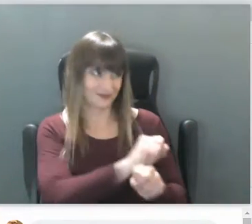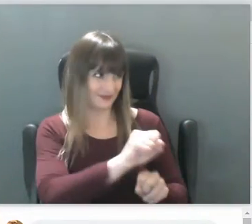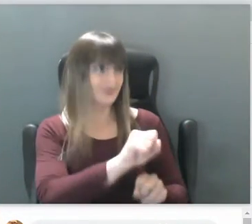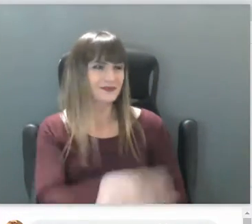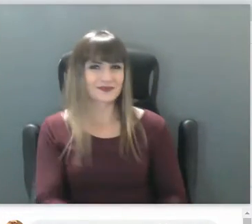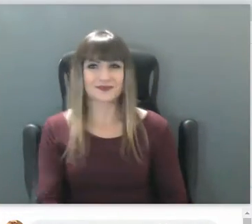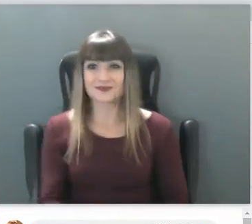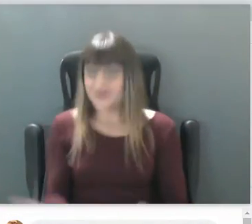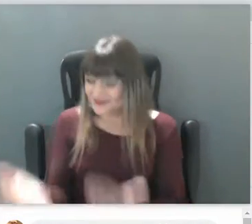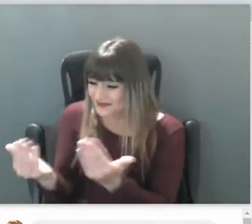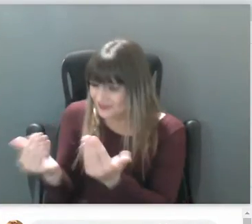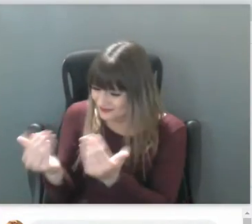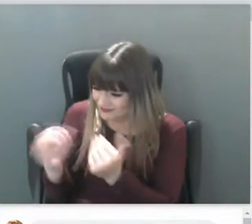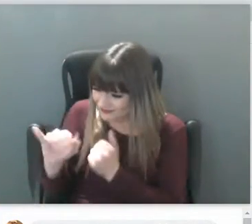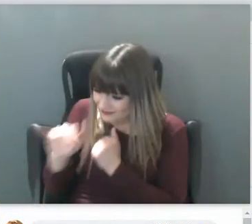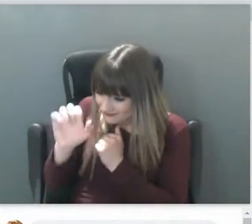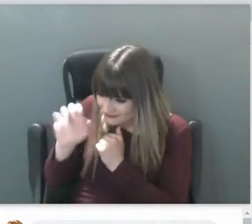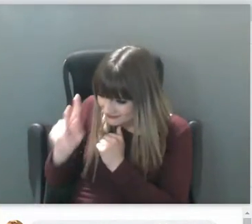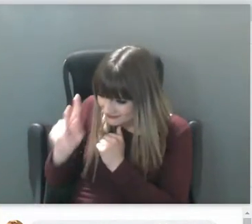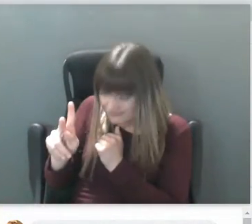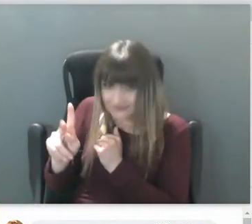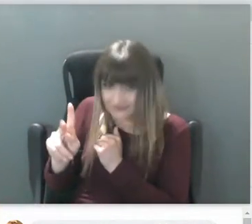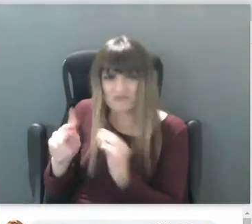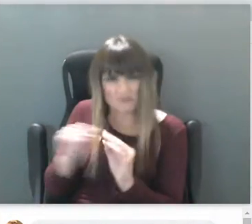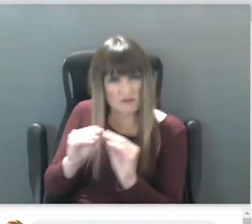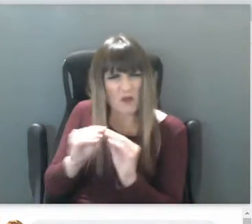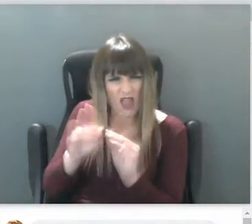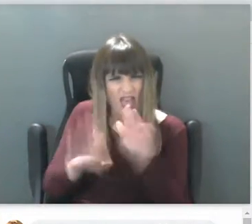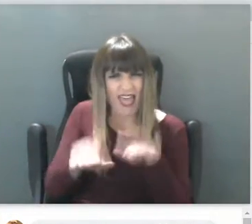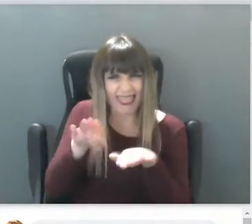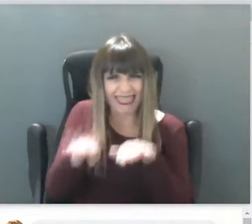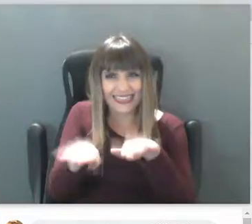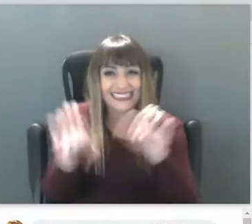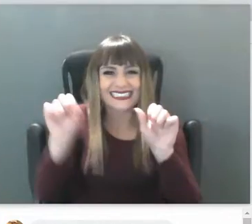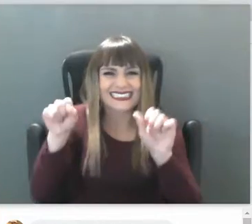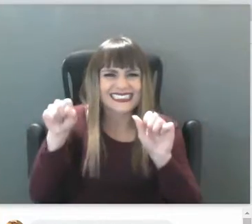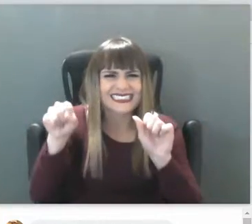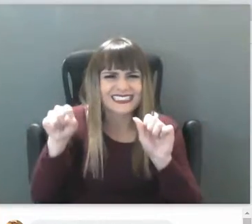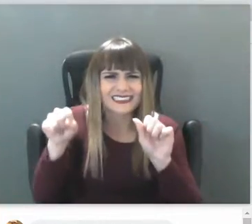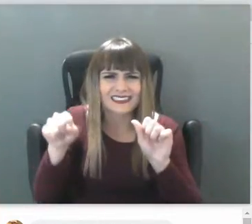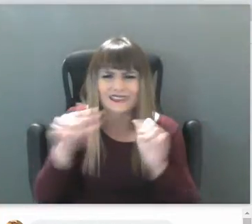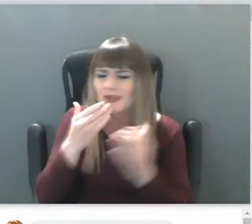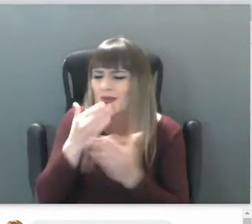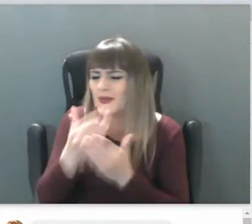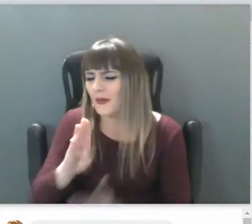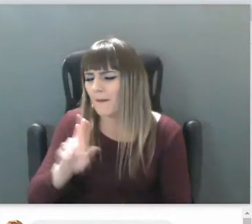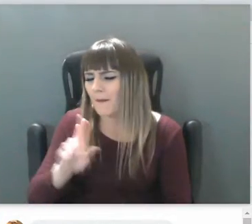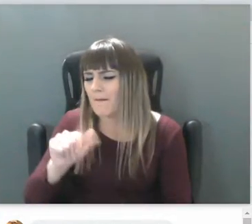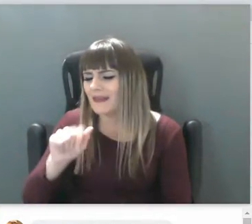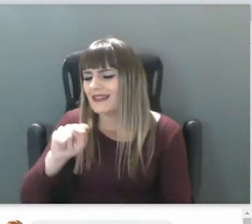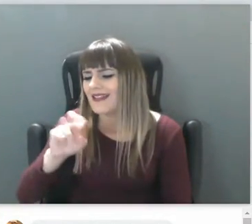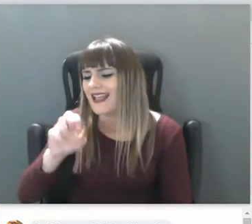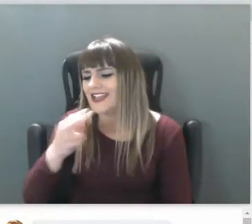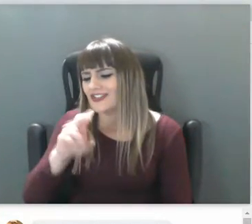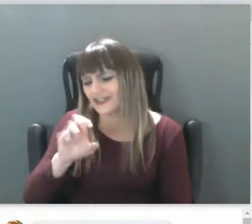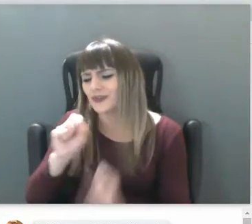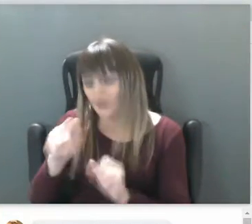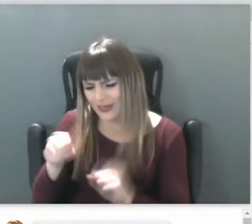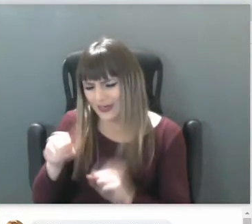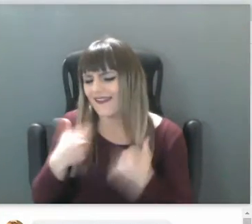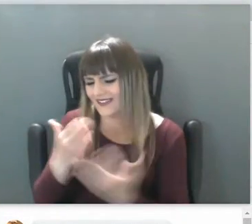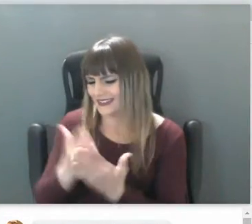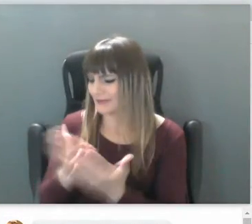Come on, Jack. Okay, let's get some more on this one. Yeah. There you go, Blanche. You can have some too. I